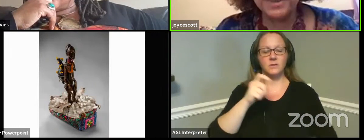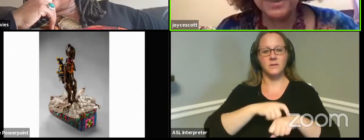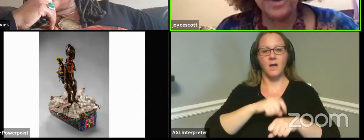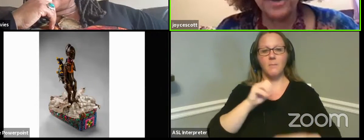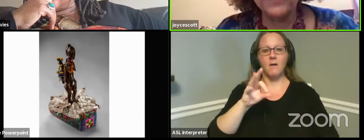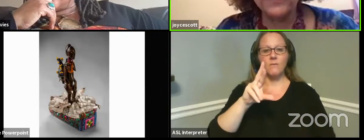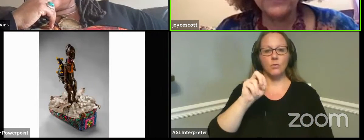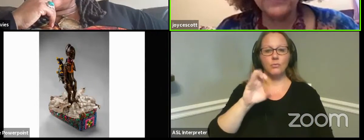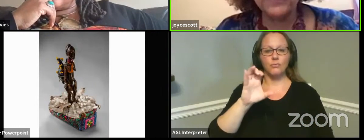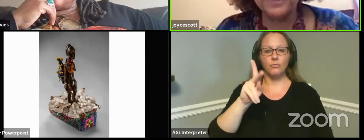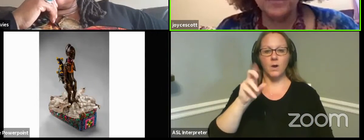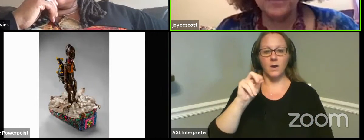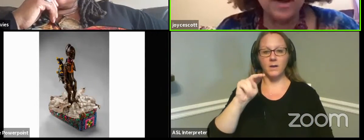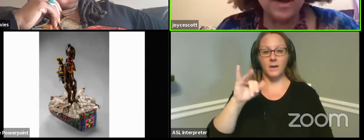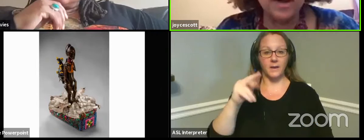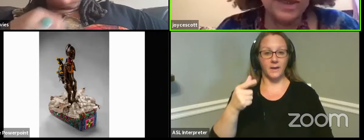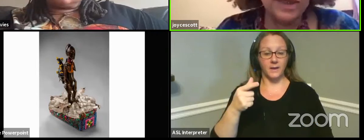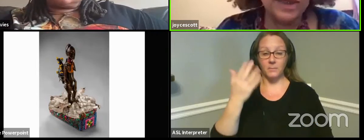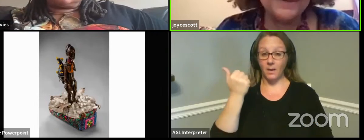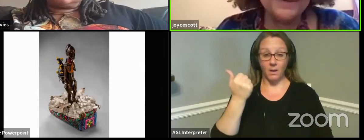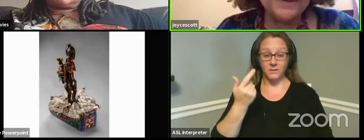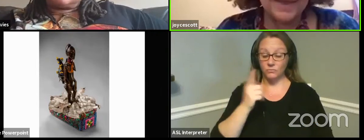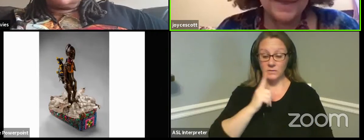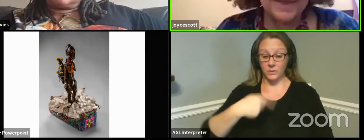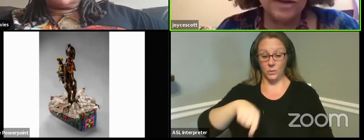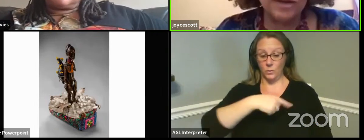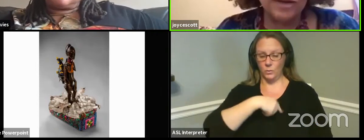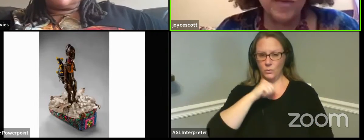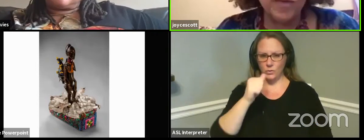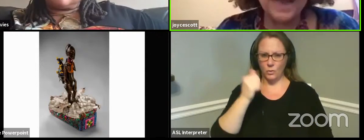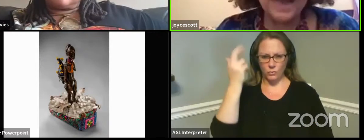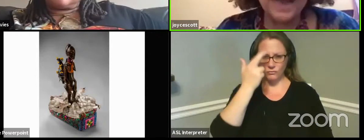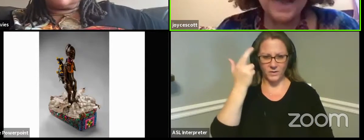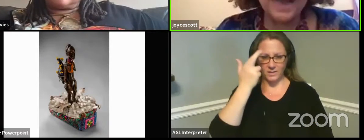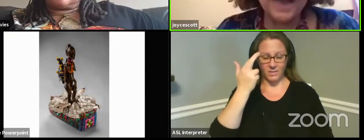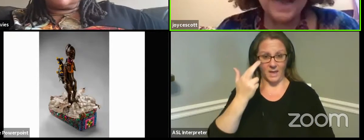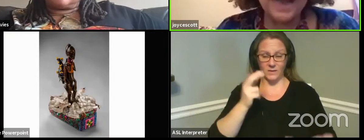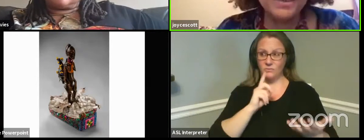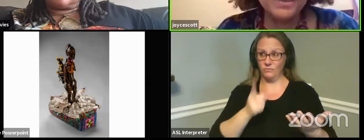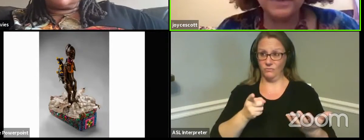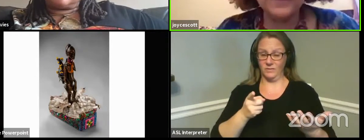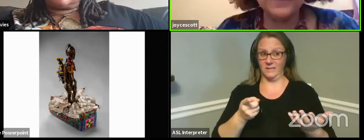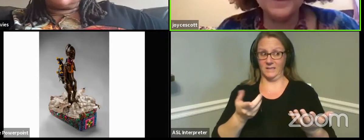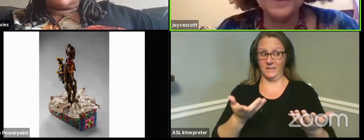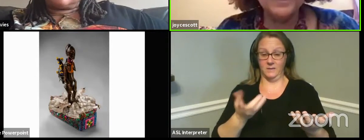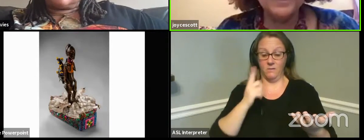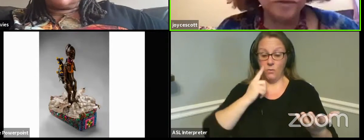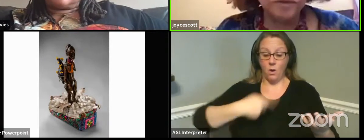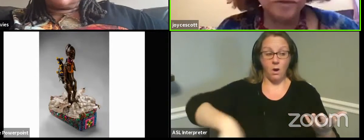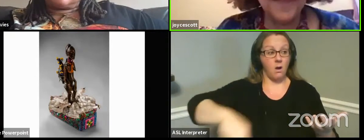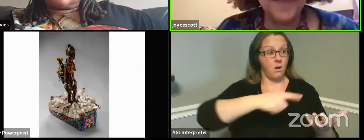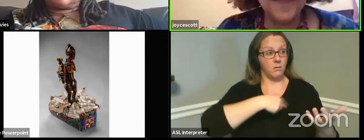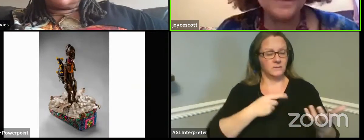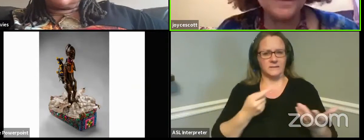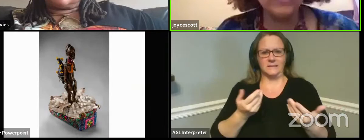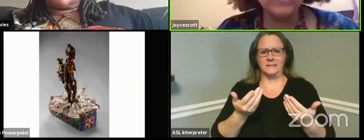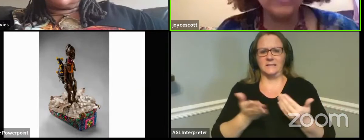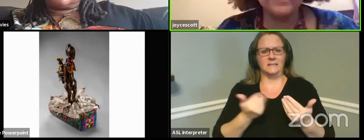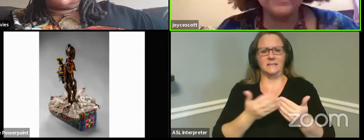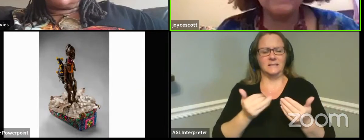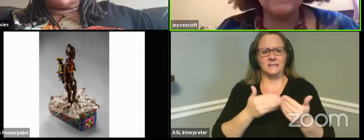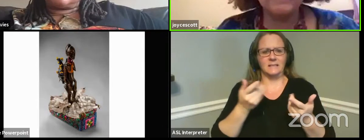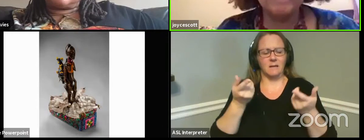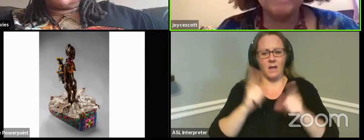because we don't realize, I think, always how easy it would be for us to be in that